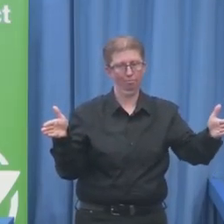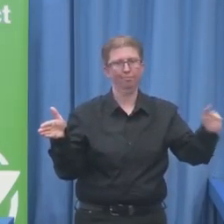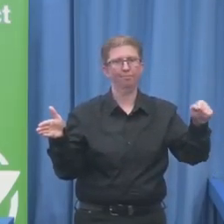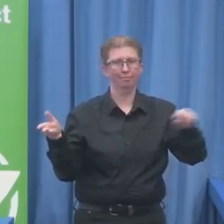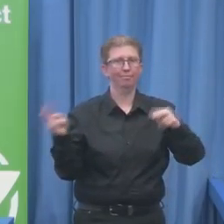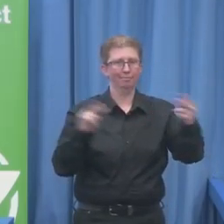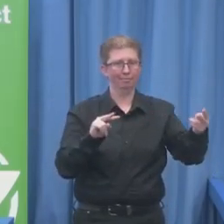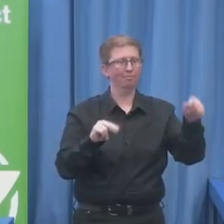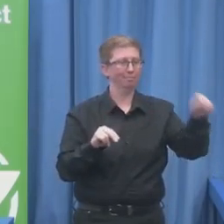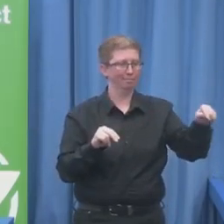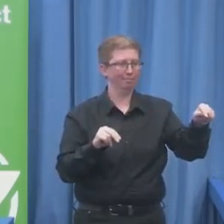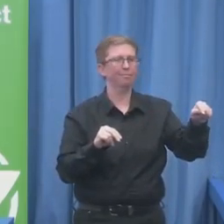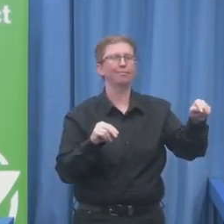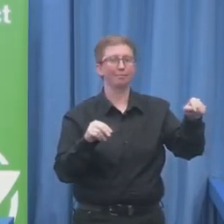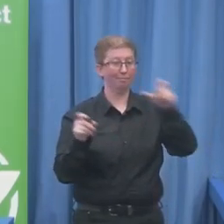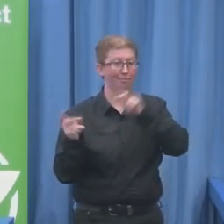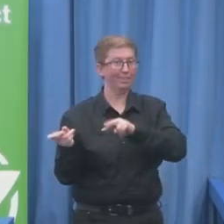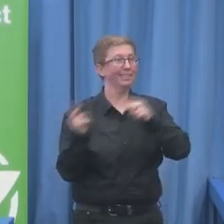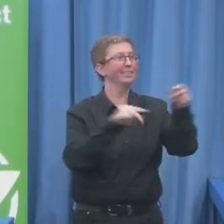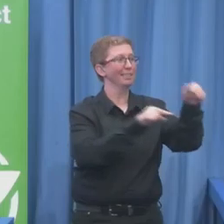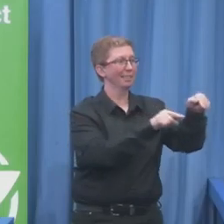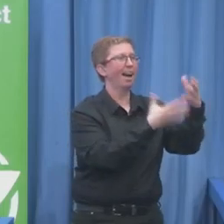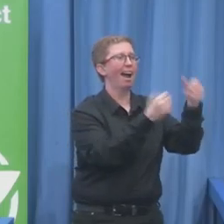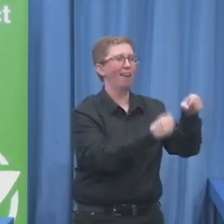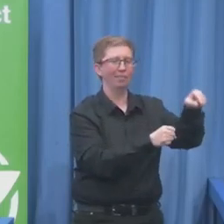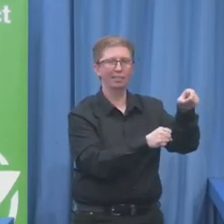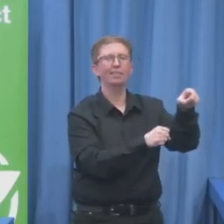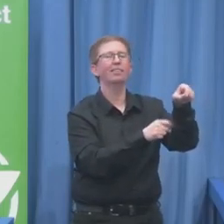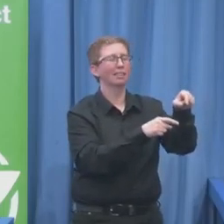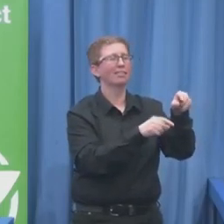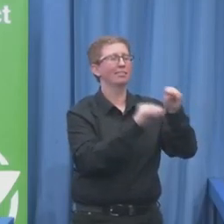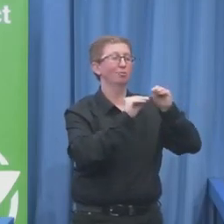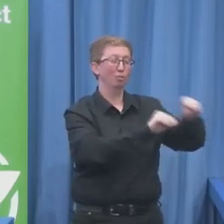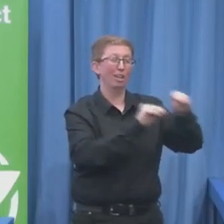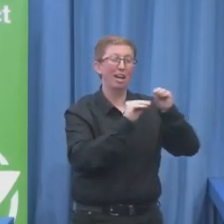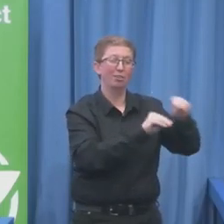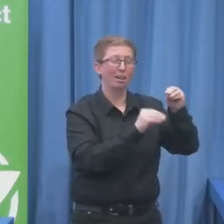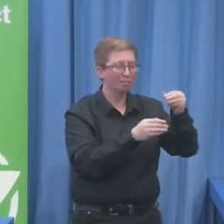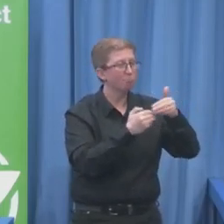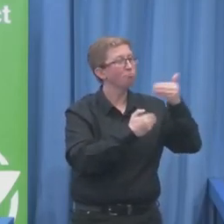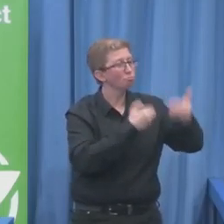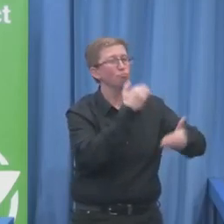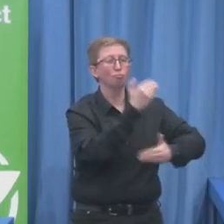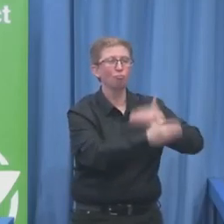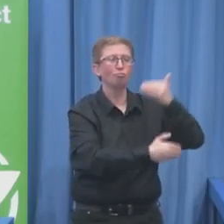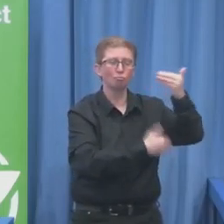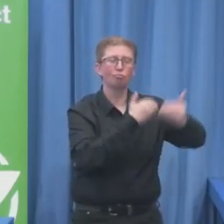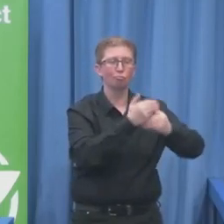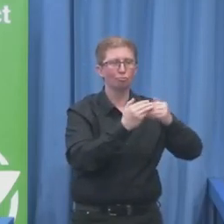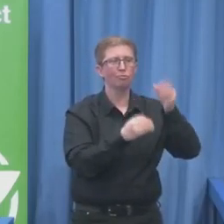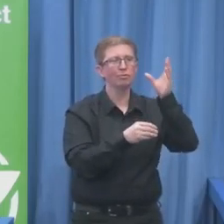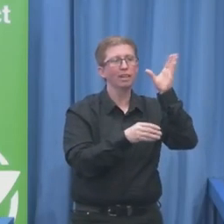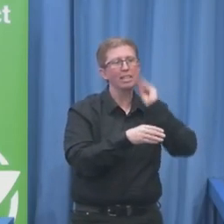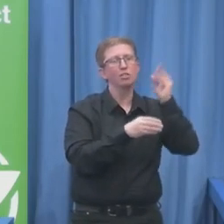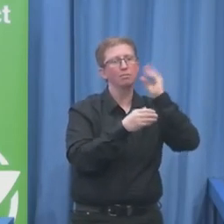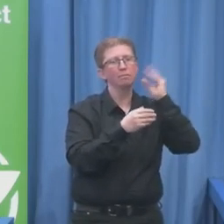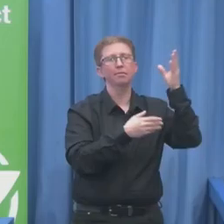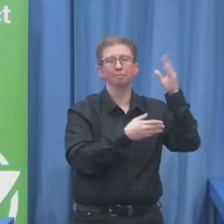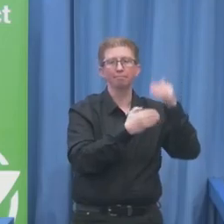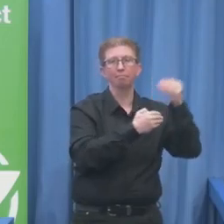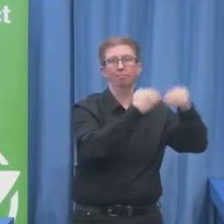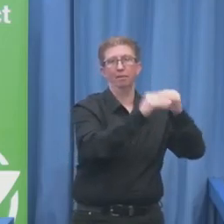Hi, I'm Judith Bart, Light for the World. I was just triggered by the Israeli case where you said we work and provide